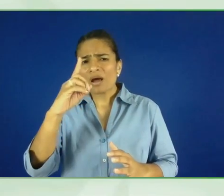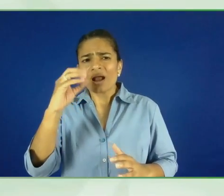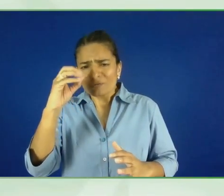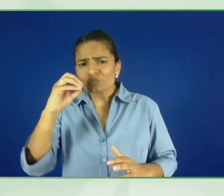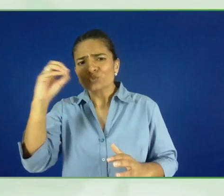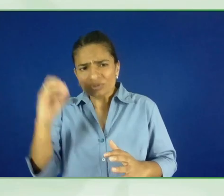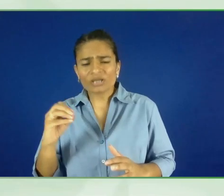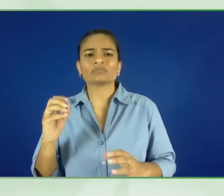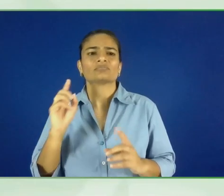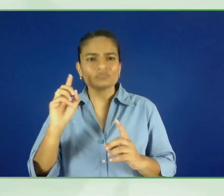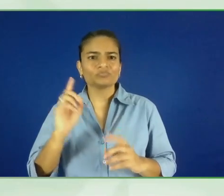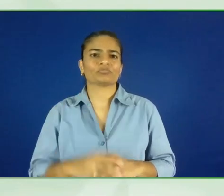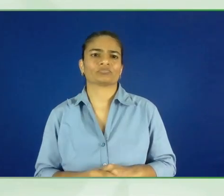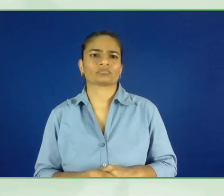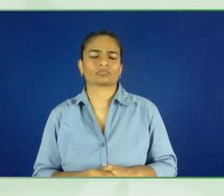Okay, sorry.